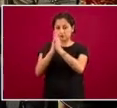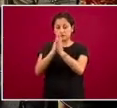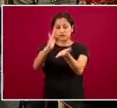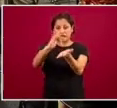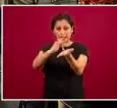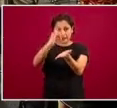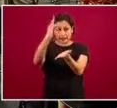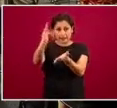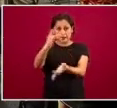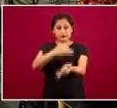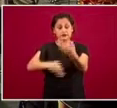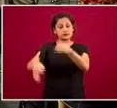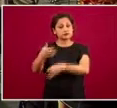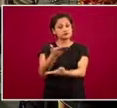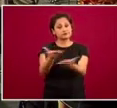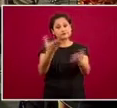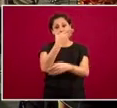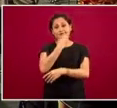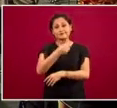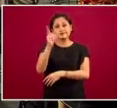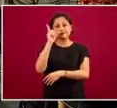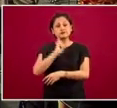Thank you very much for being here.